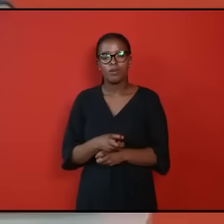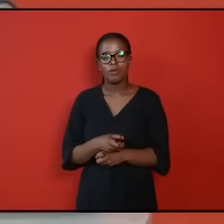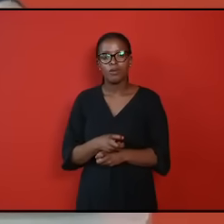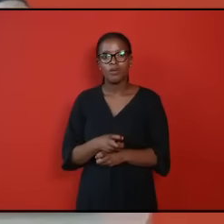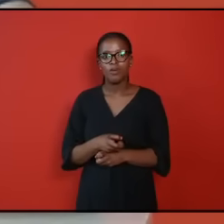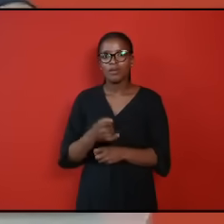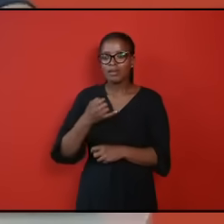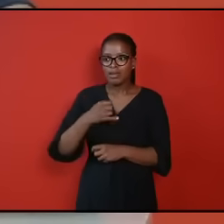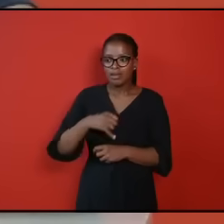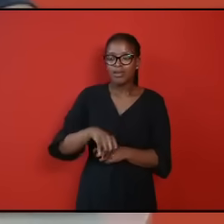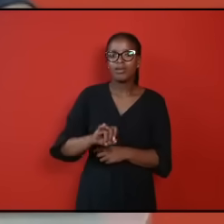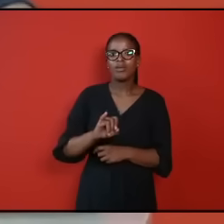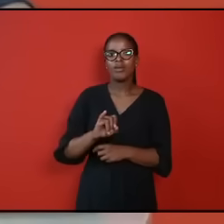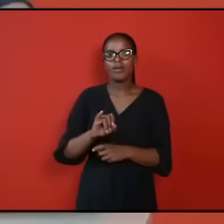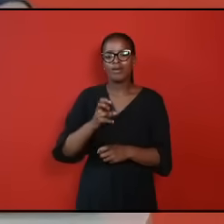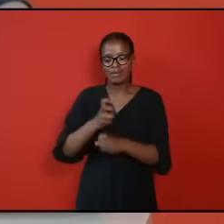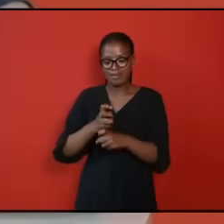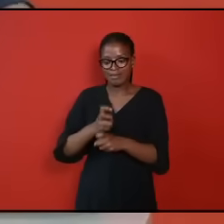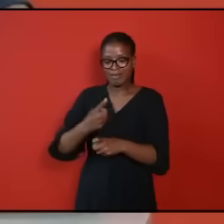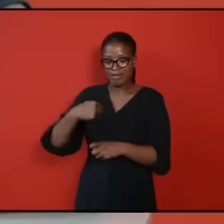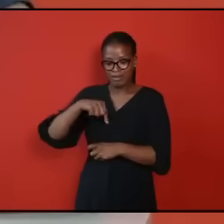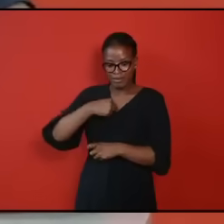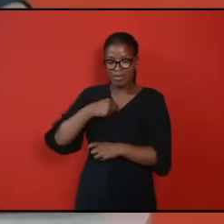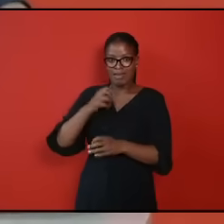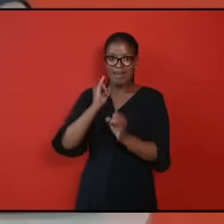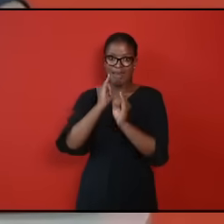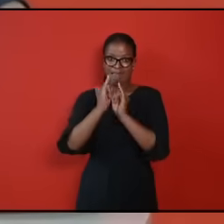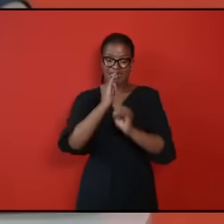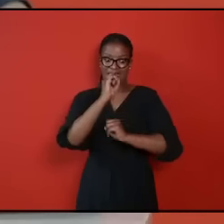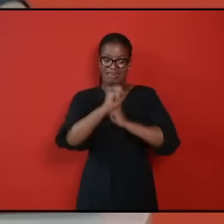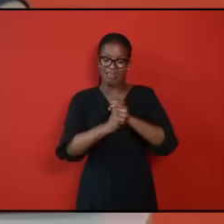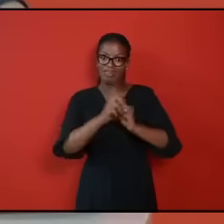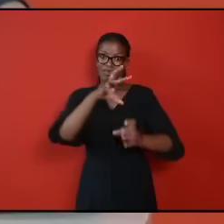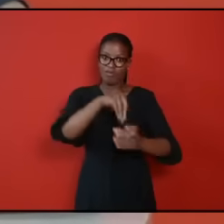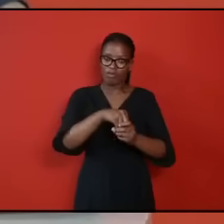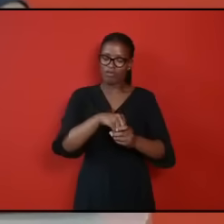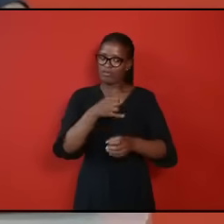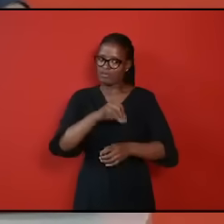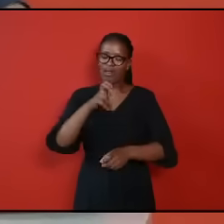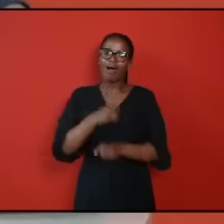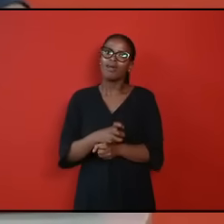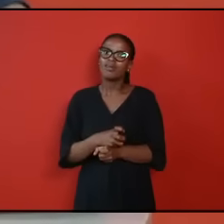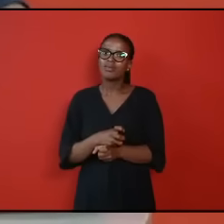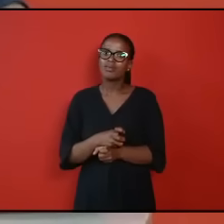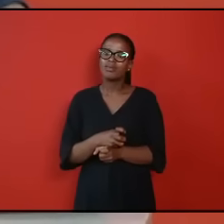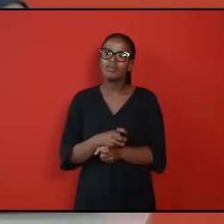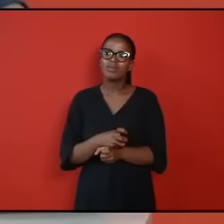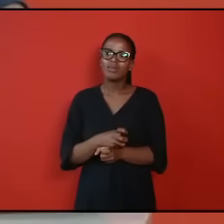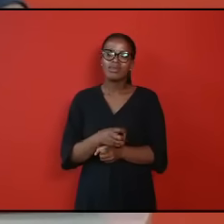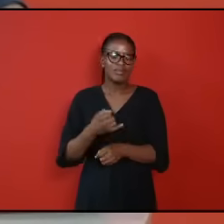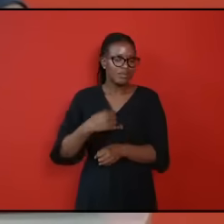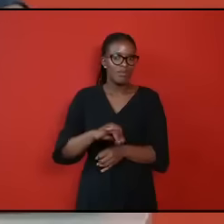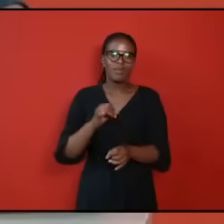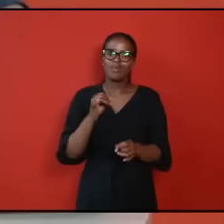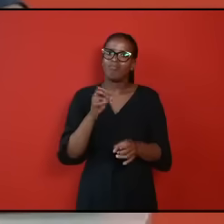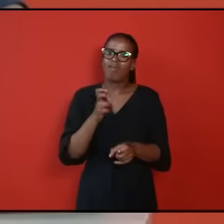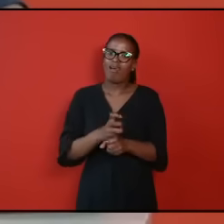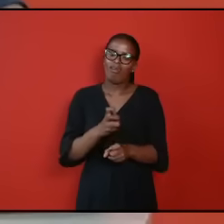It's still very, very difficult for us 11 years into this thing. It's still very difficult.